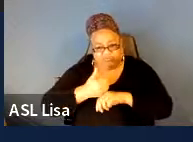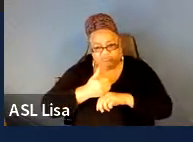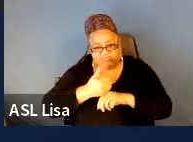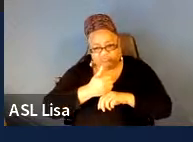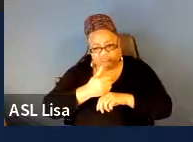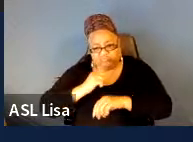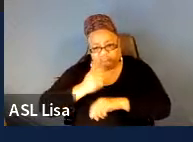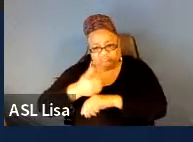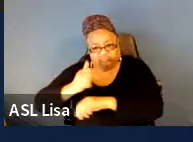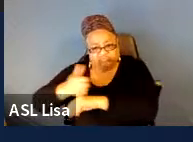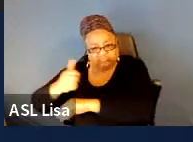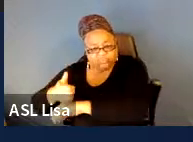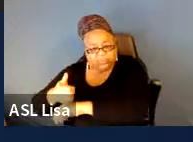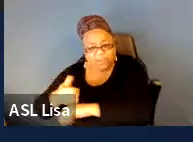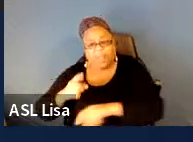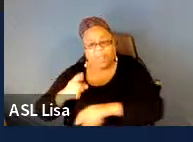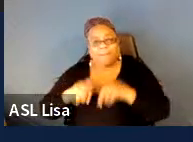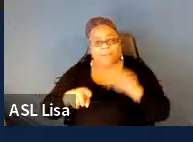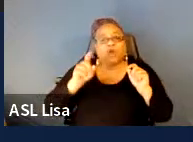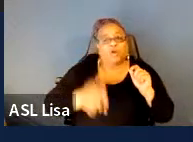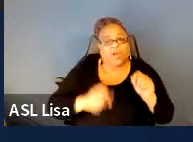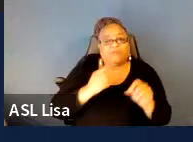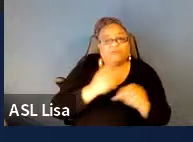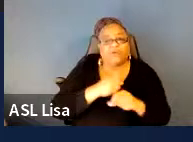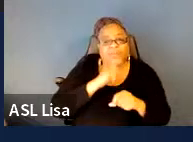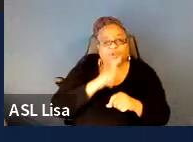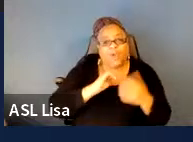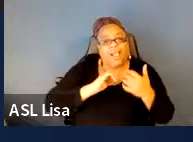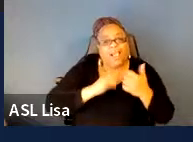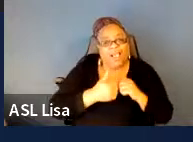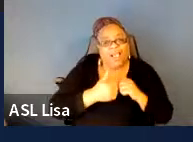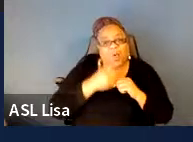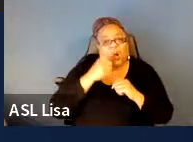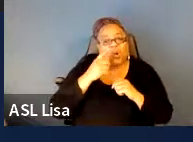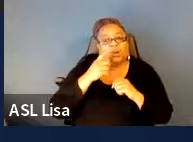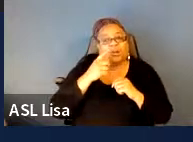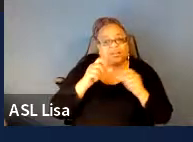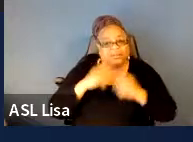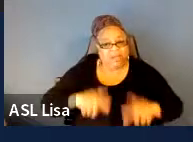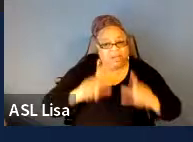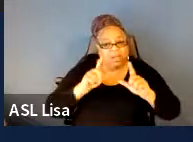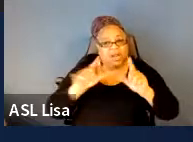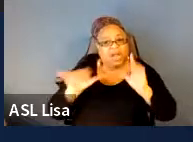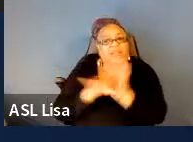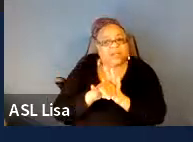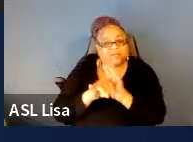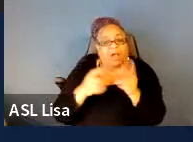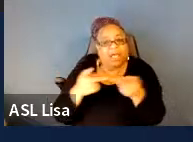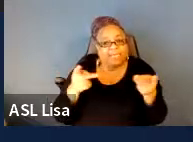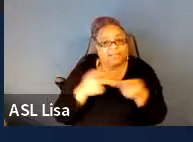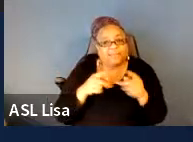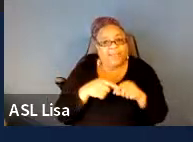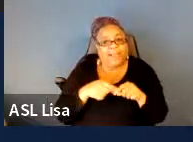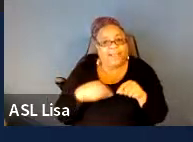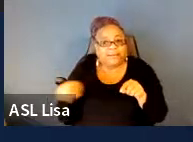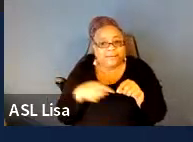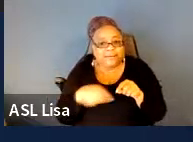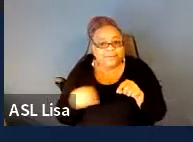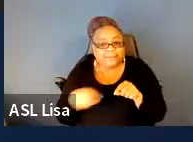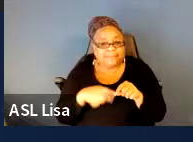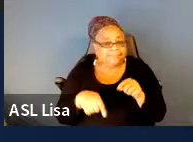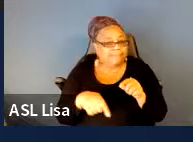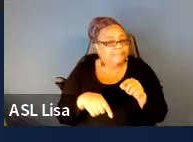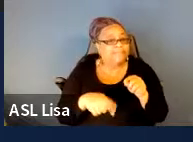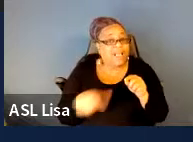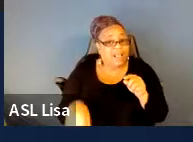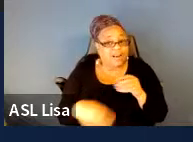going to make sure that these signs do identify the space. Mm-hmm. So, and then on top of that, I'm going to